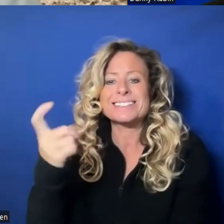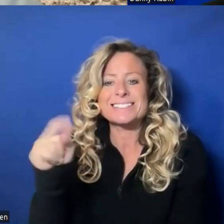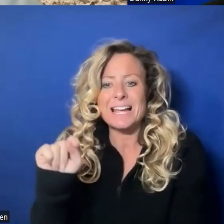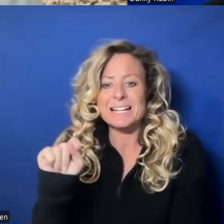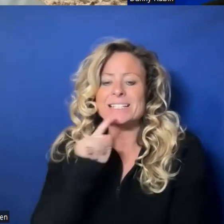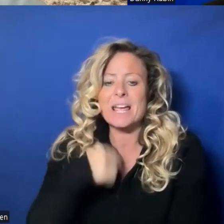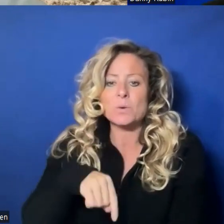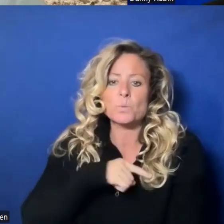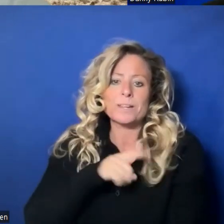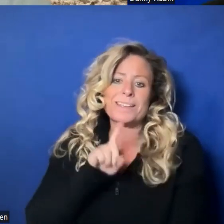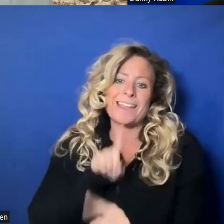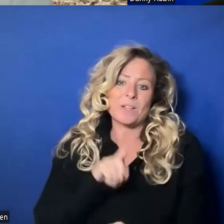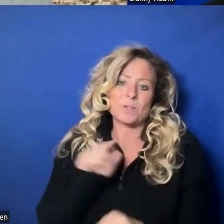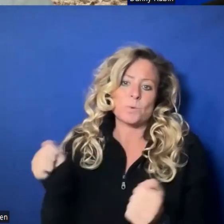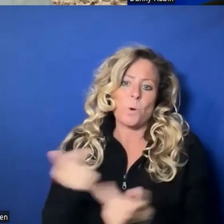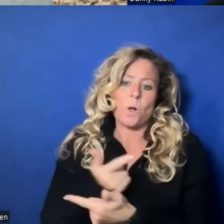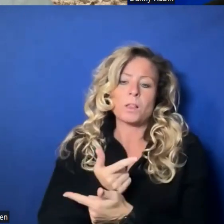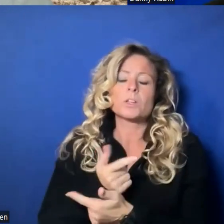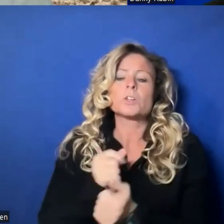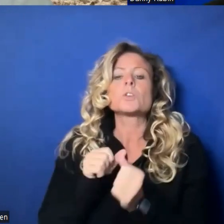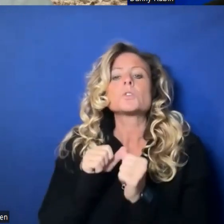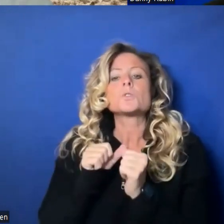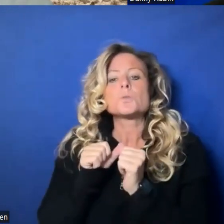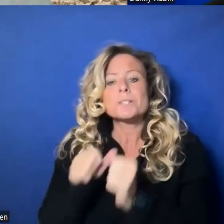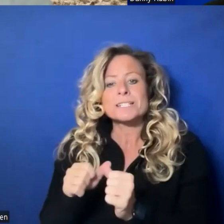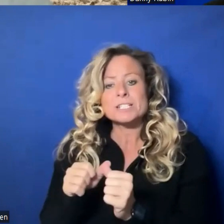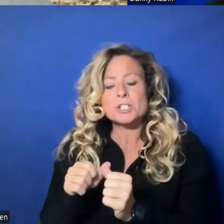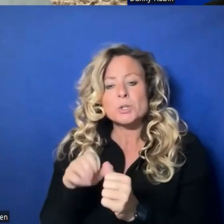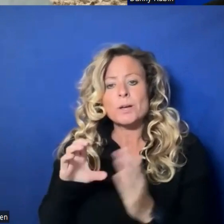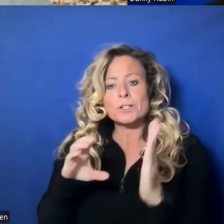in order to categorize them into